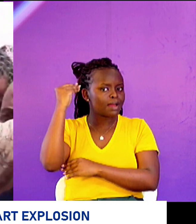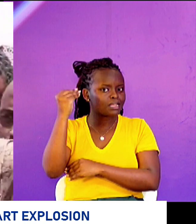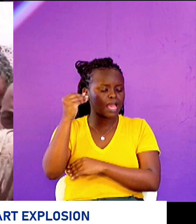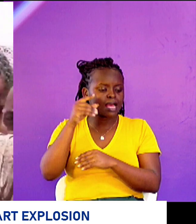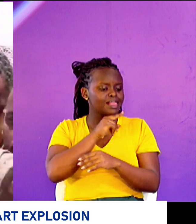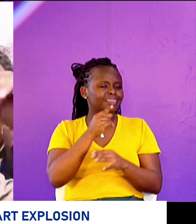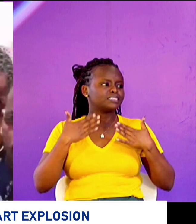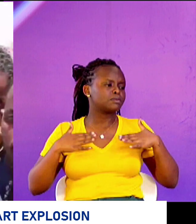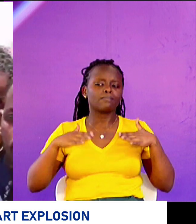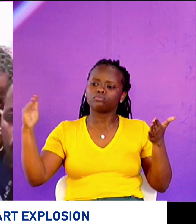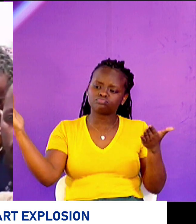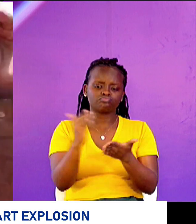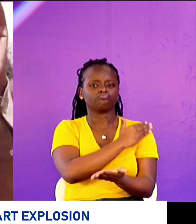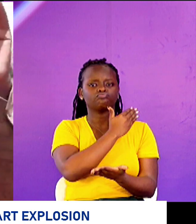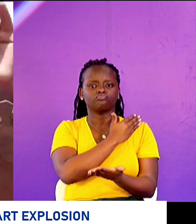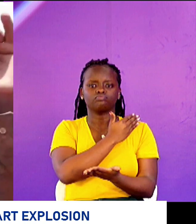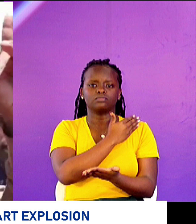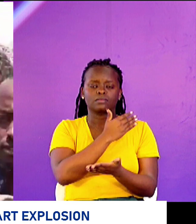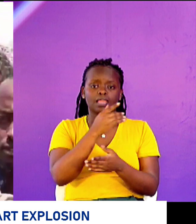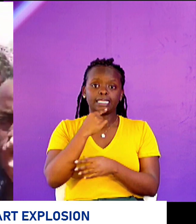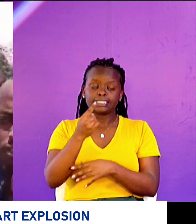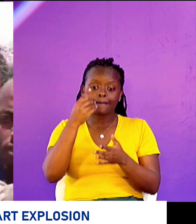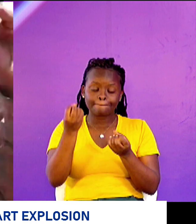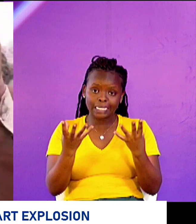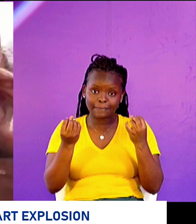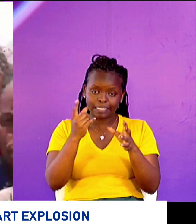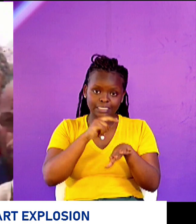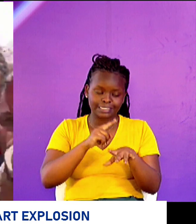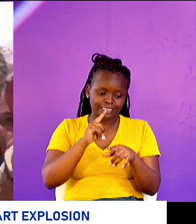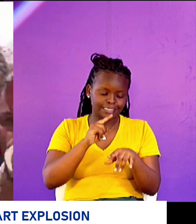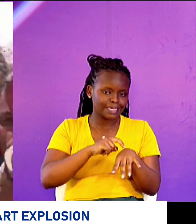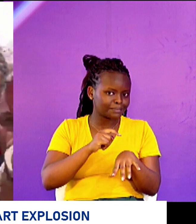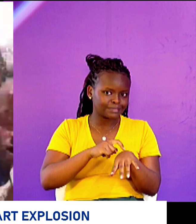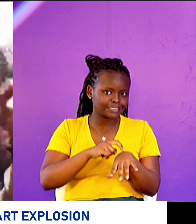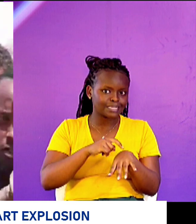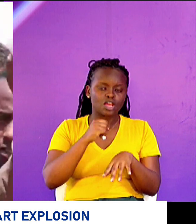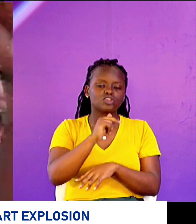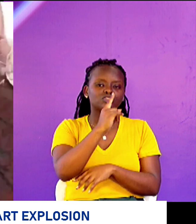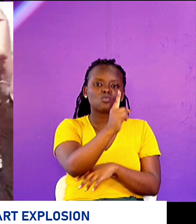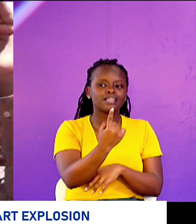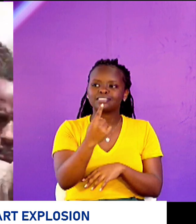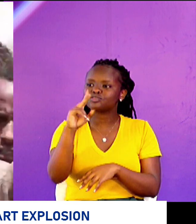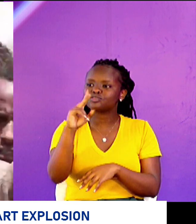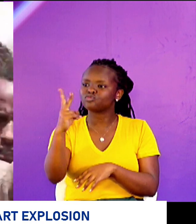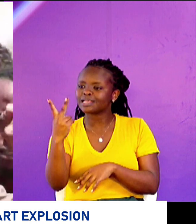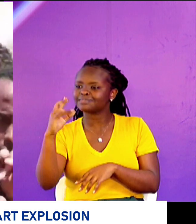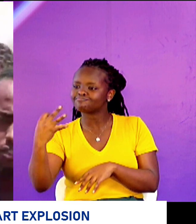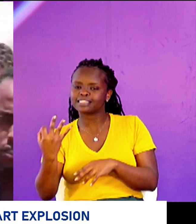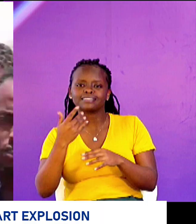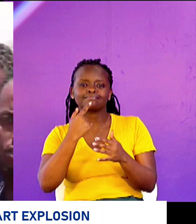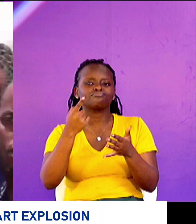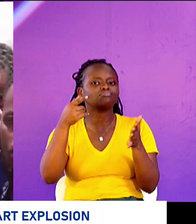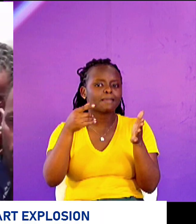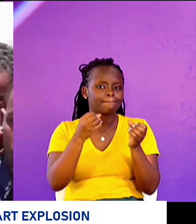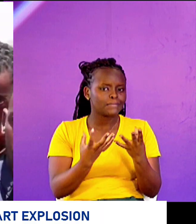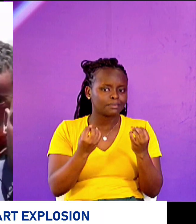waondolewe hapa. Tulisema mara mingi sana, sio mara moja, mara mbili. Mara kadhaa tulisema